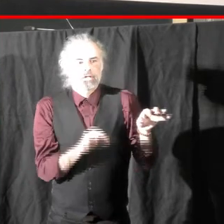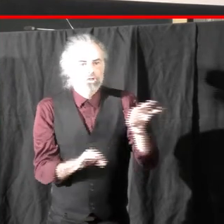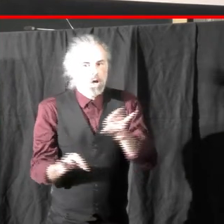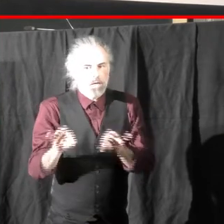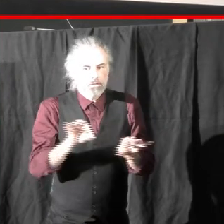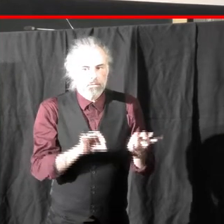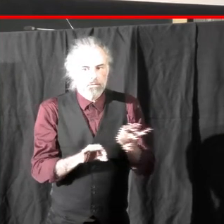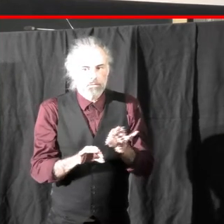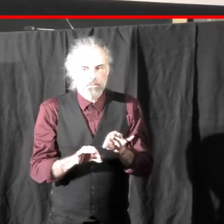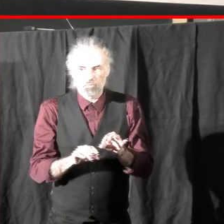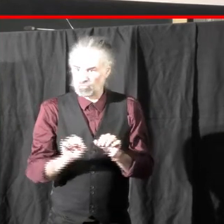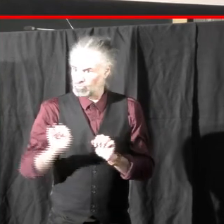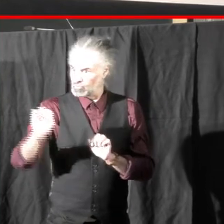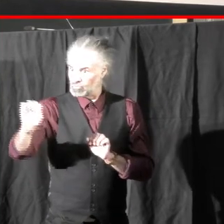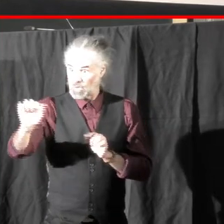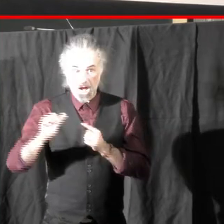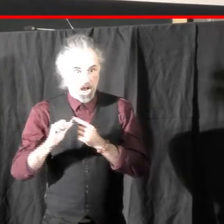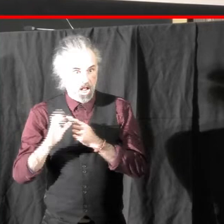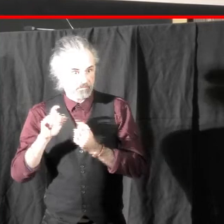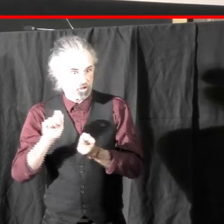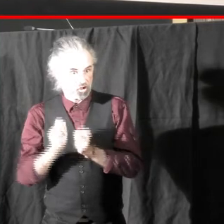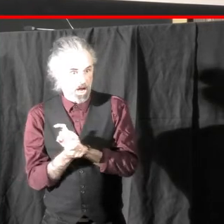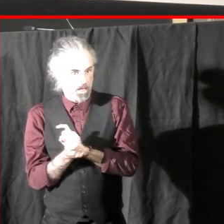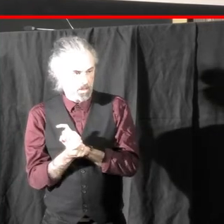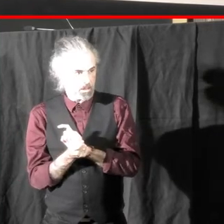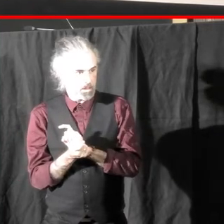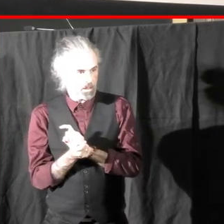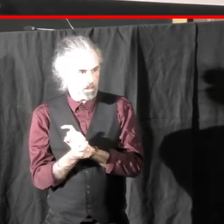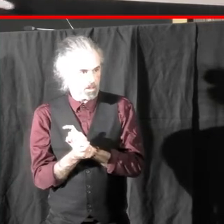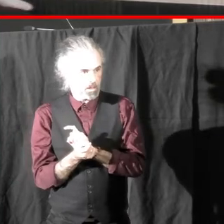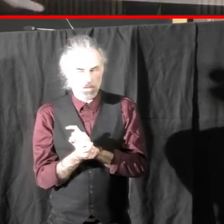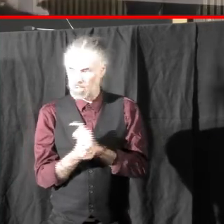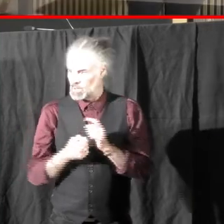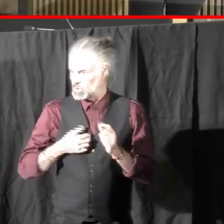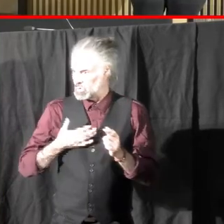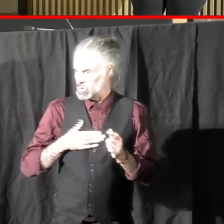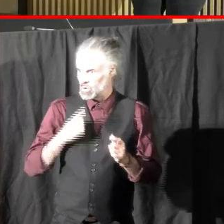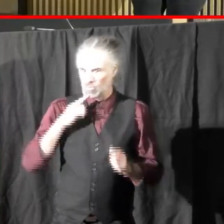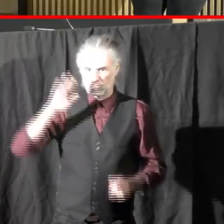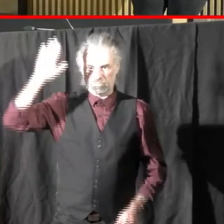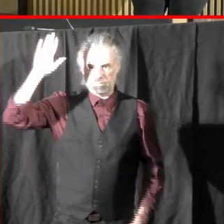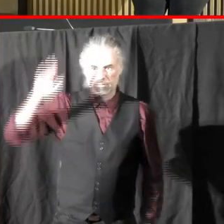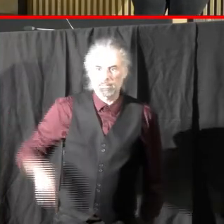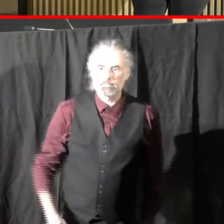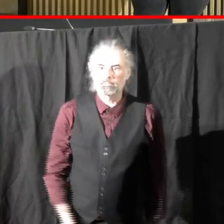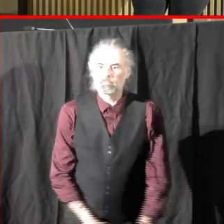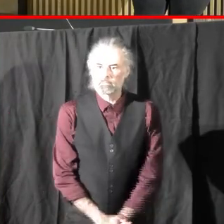And if your answer has changed at all, I'd like you to just raise your hand.